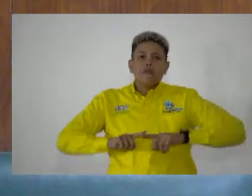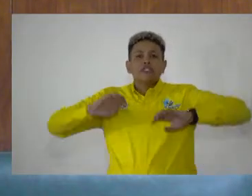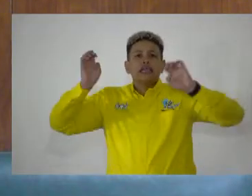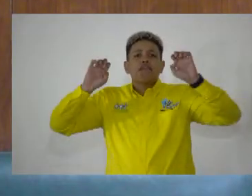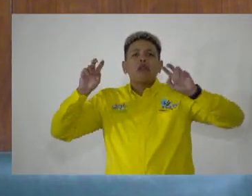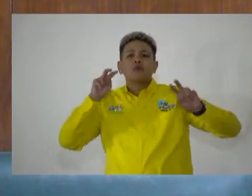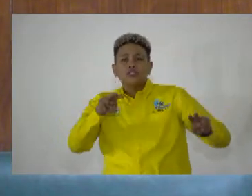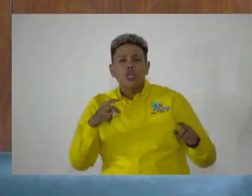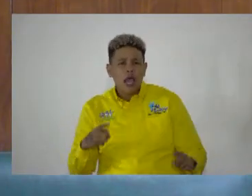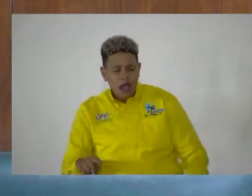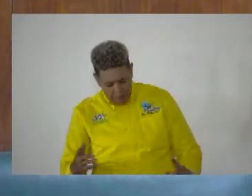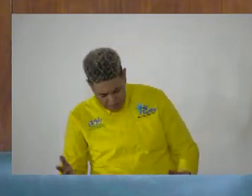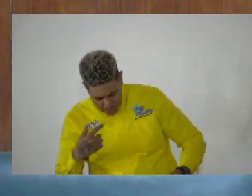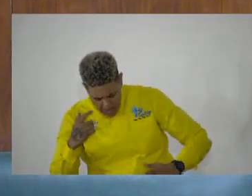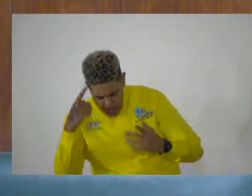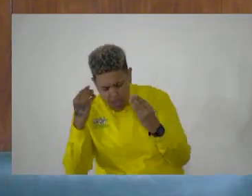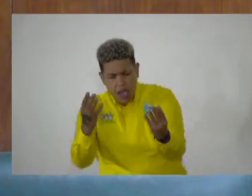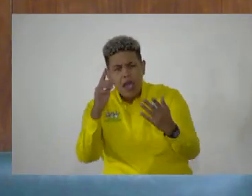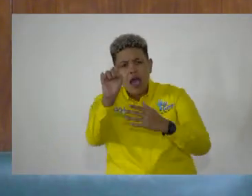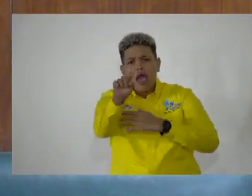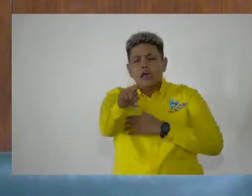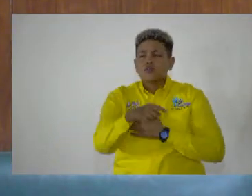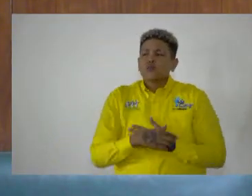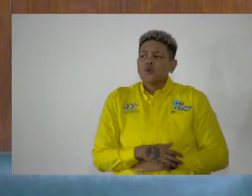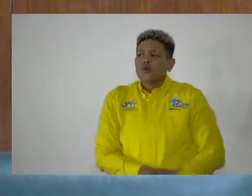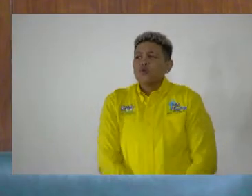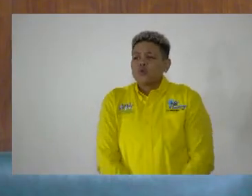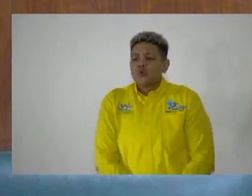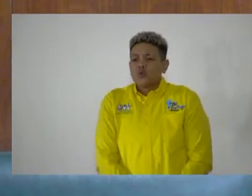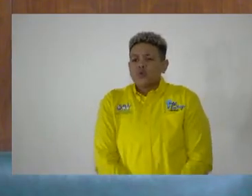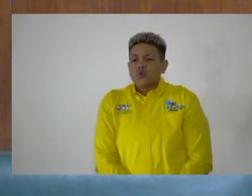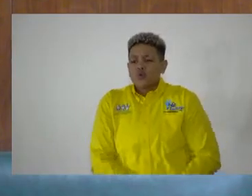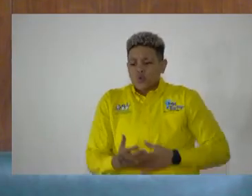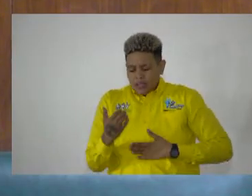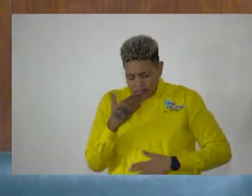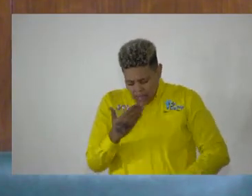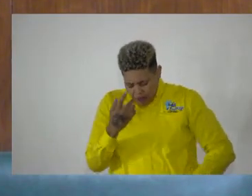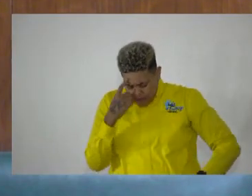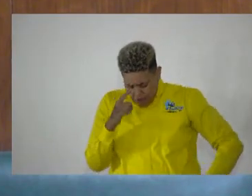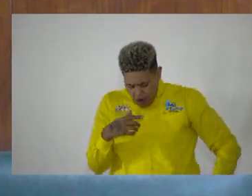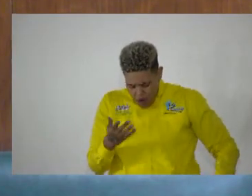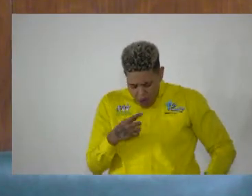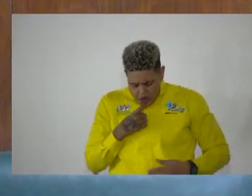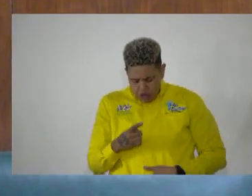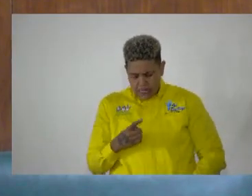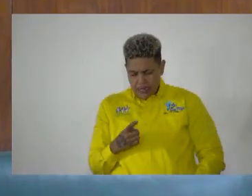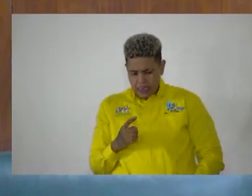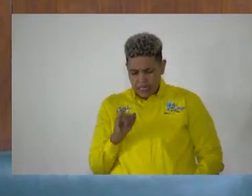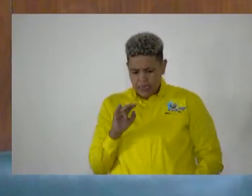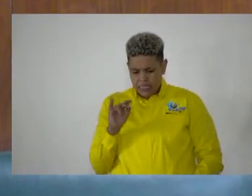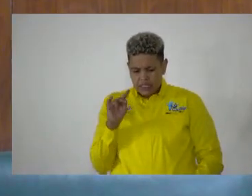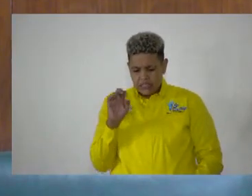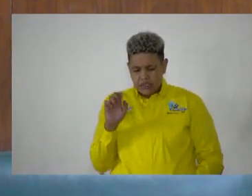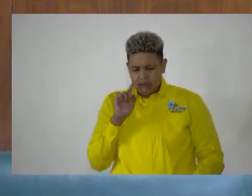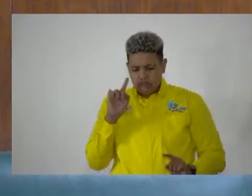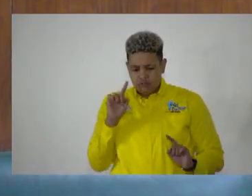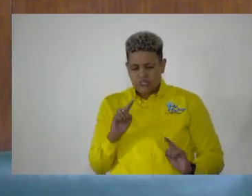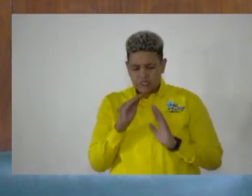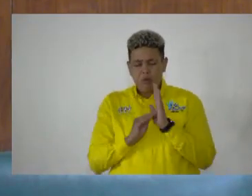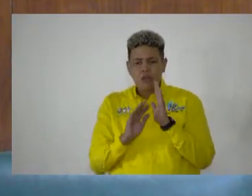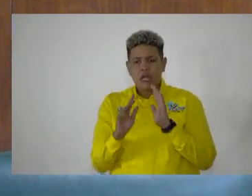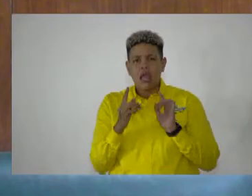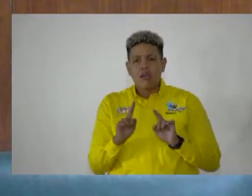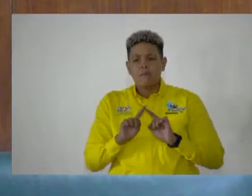evaluation. Let me ask you, first of all, I want to thank you for the initiative and responding.